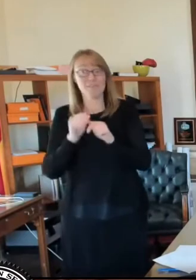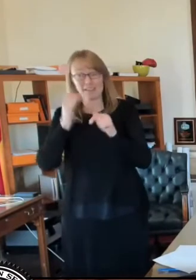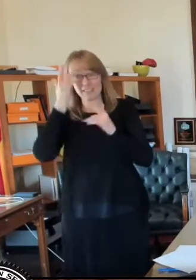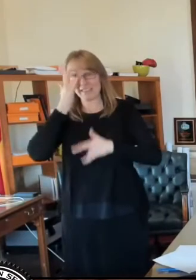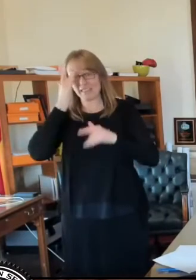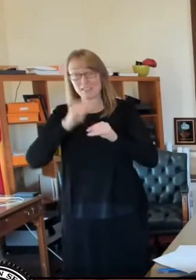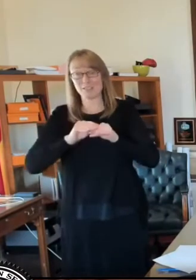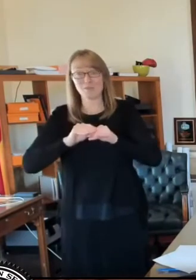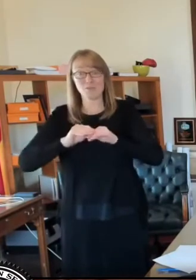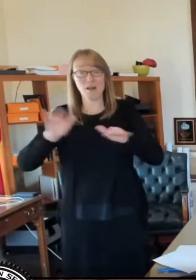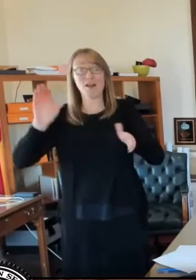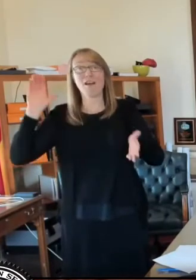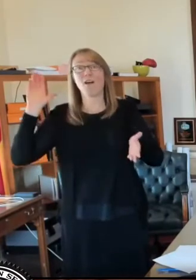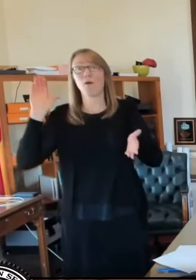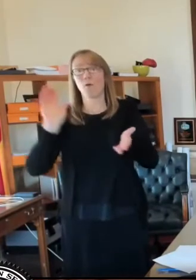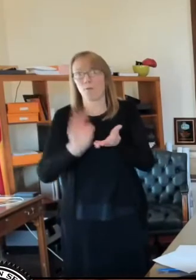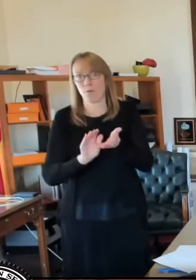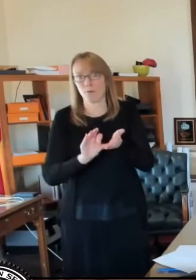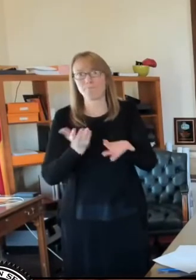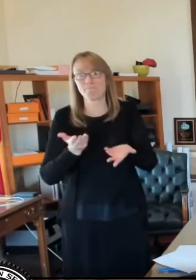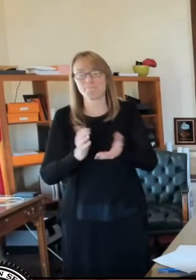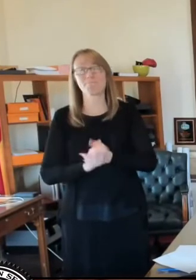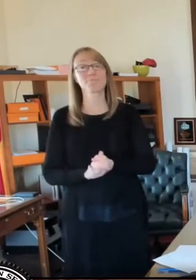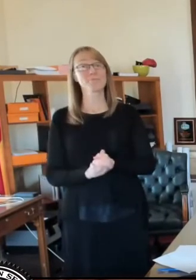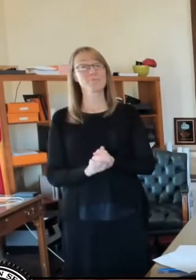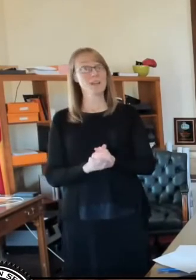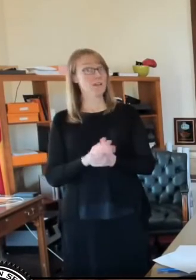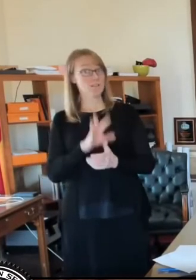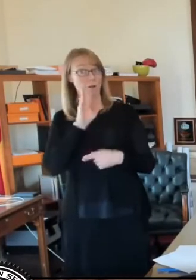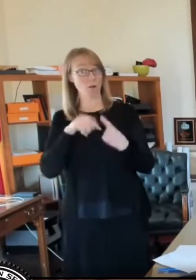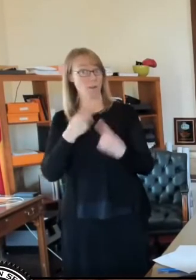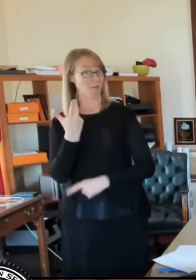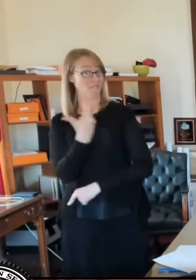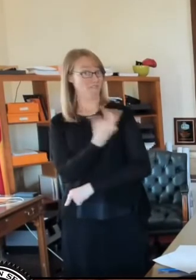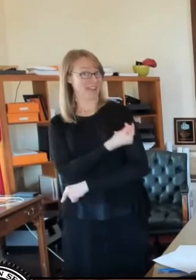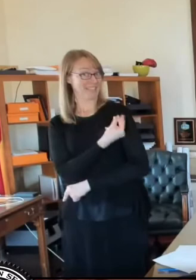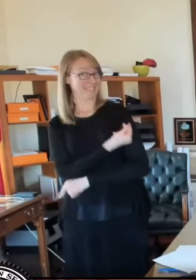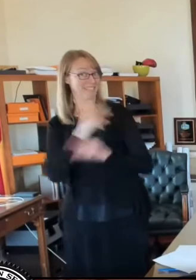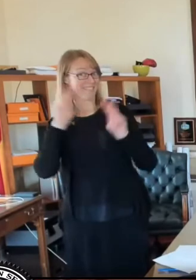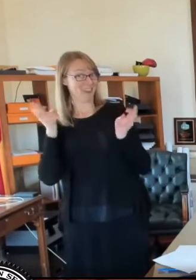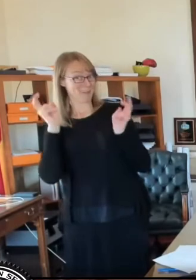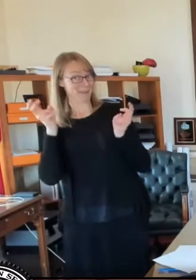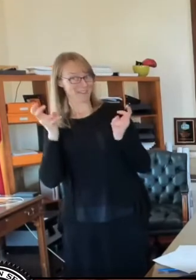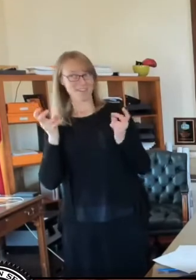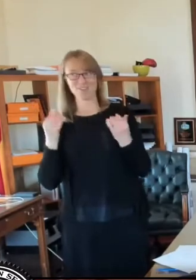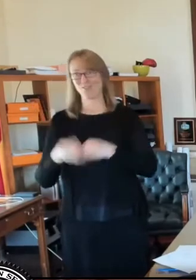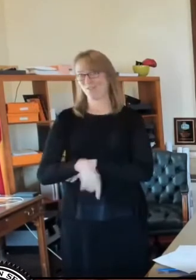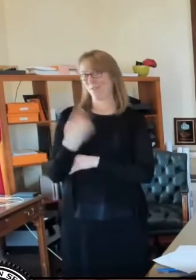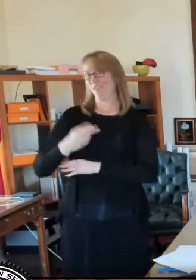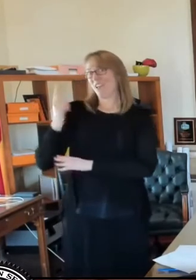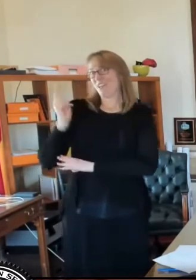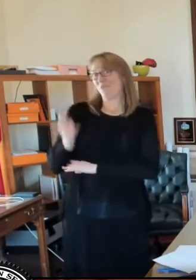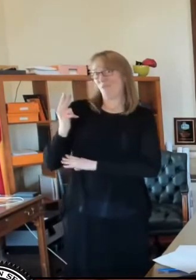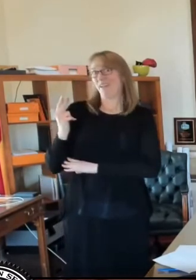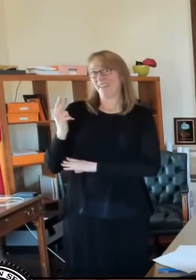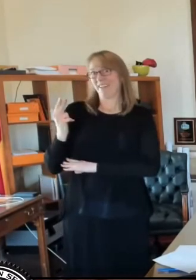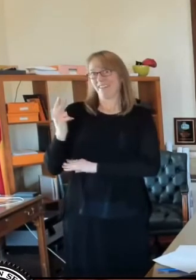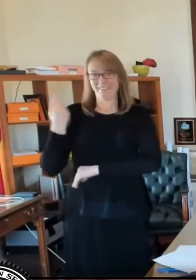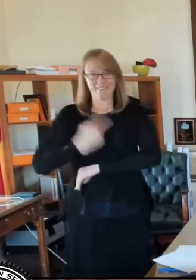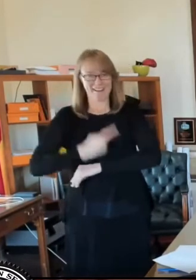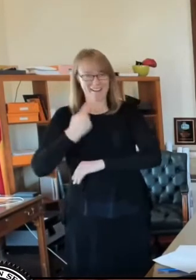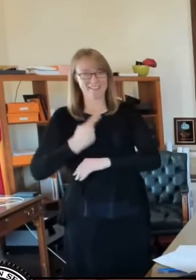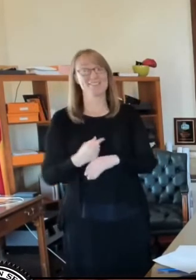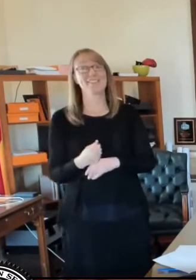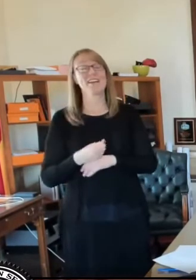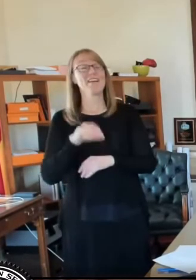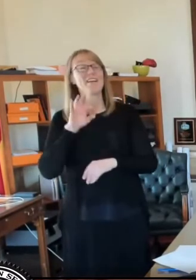a historic day. Today is the day. Yesterday the vaccines left Pfizer, which